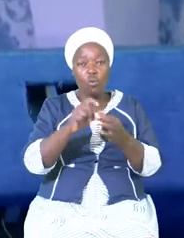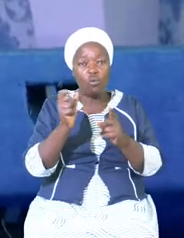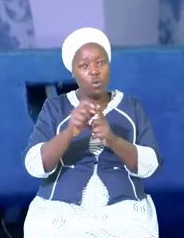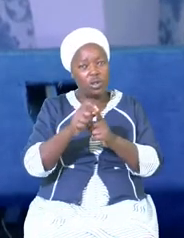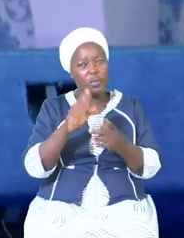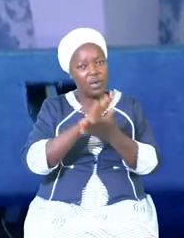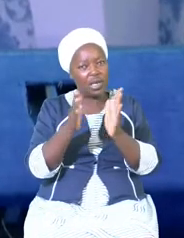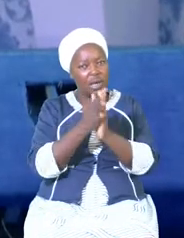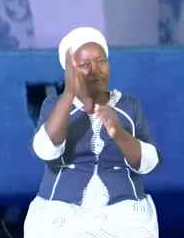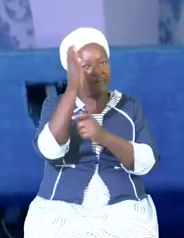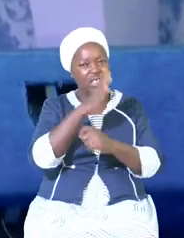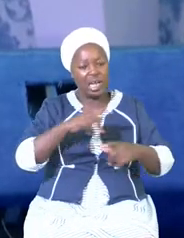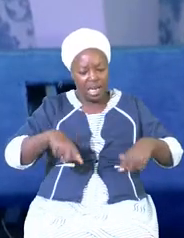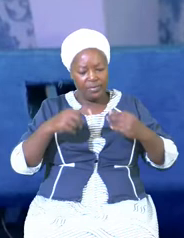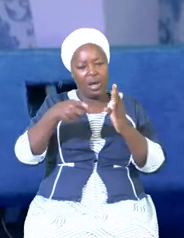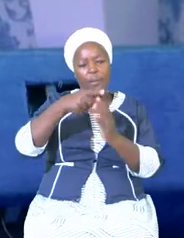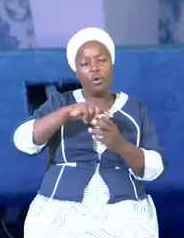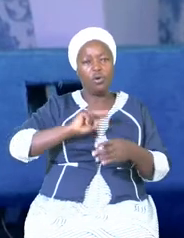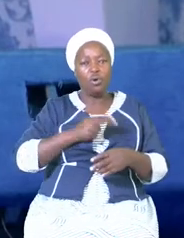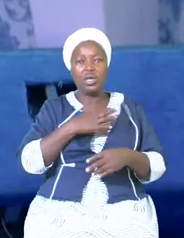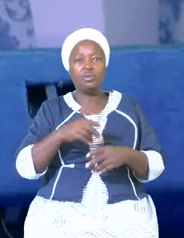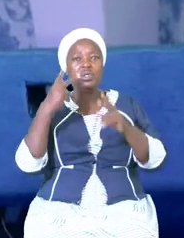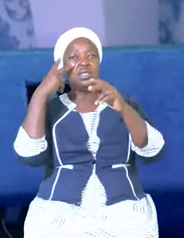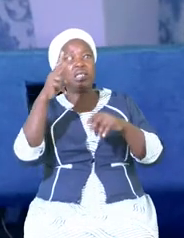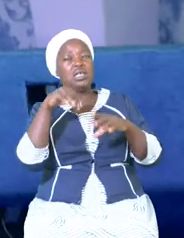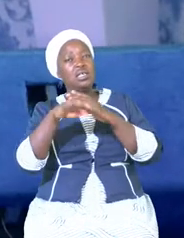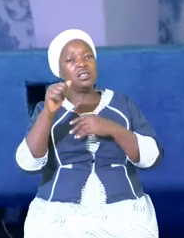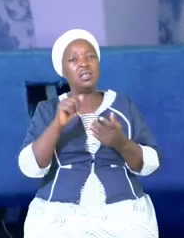and we beheld his glory.